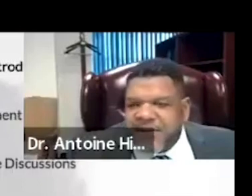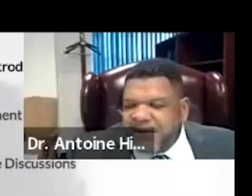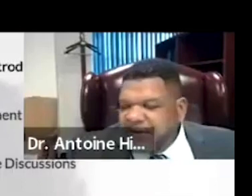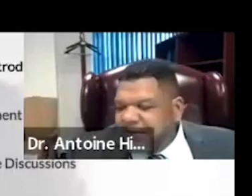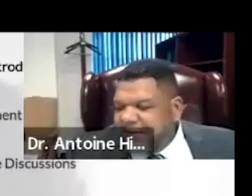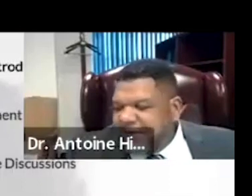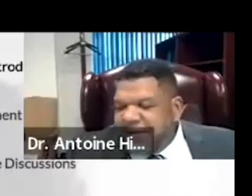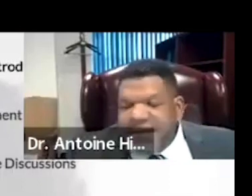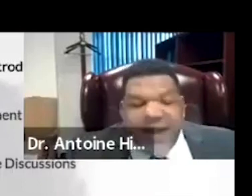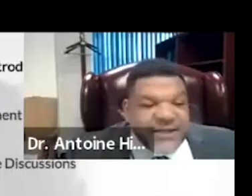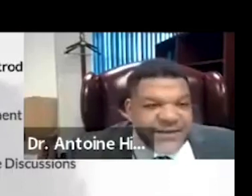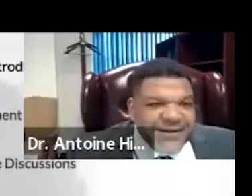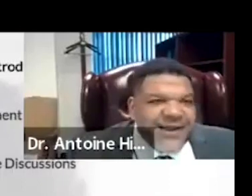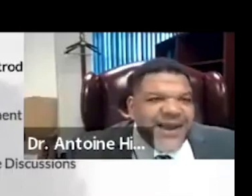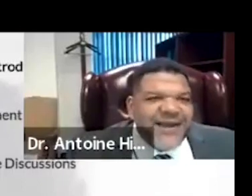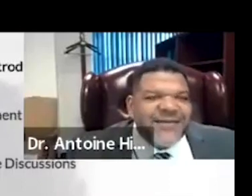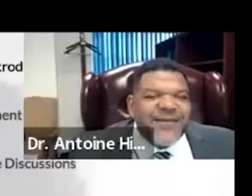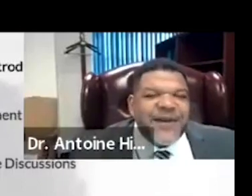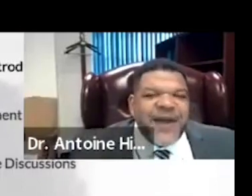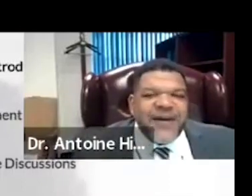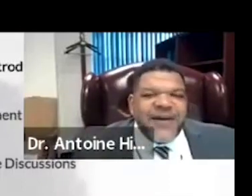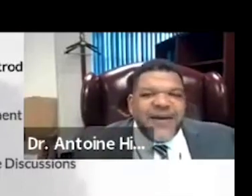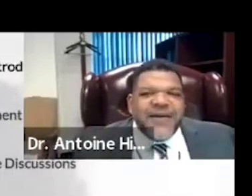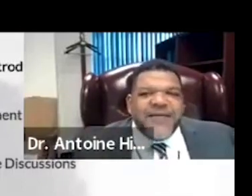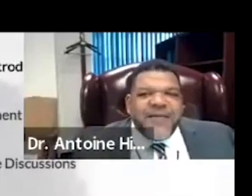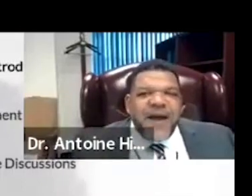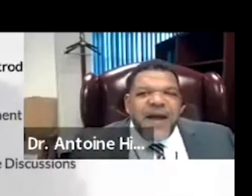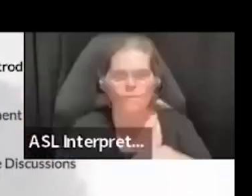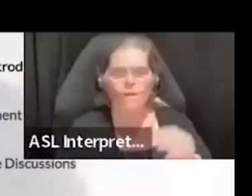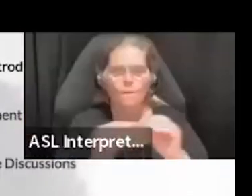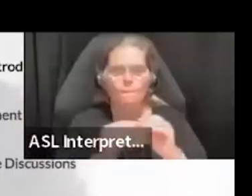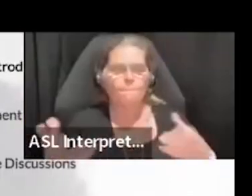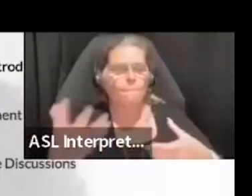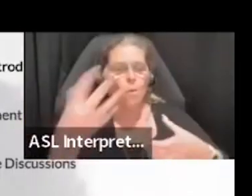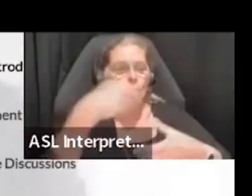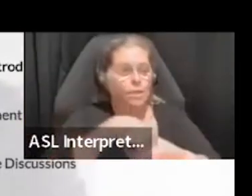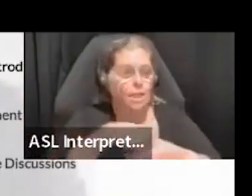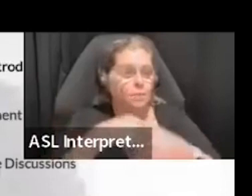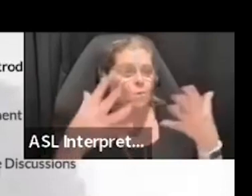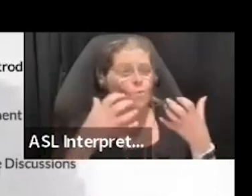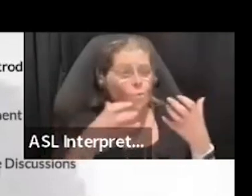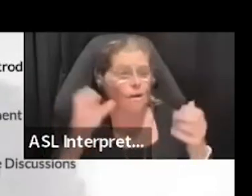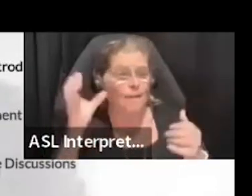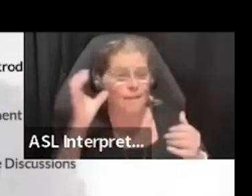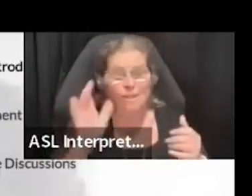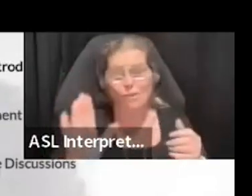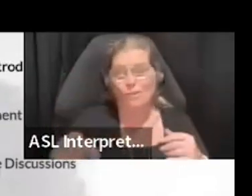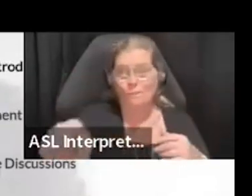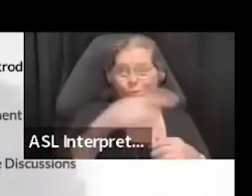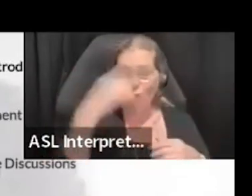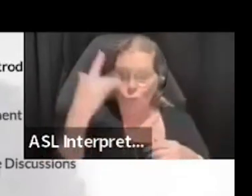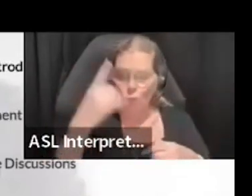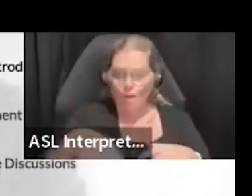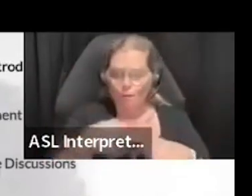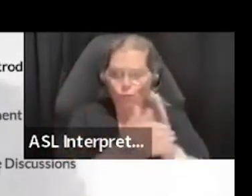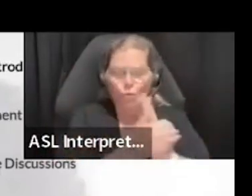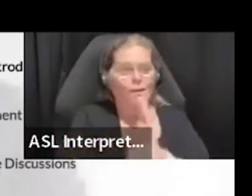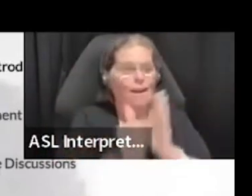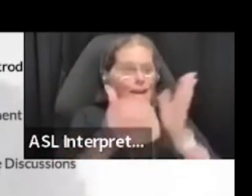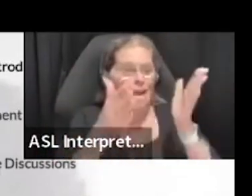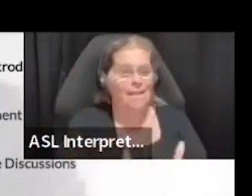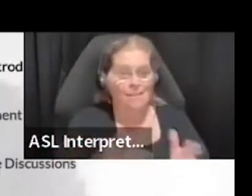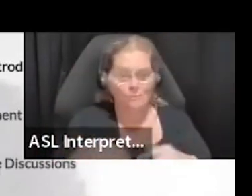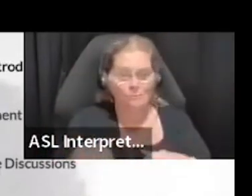lost my word, engaging, and we want to hear from our experts that are on the panel. Today we have